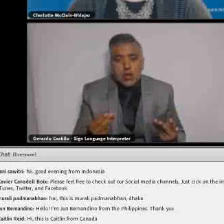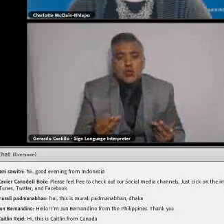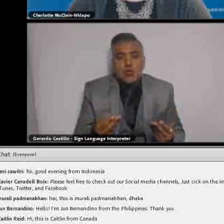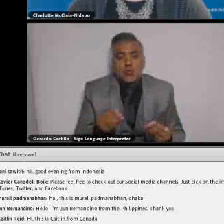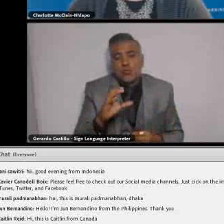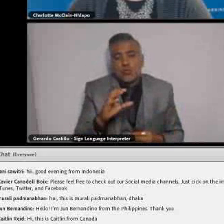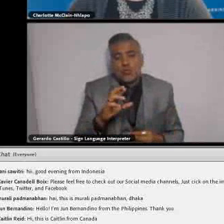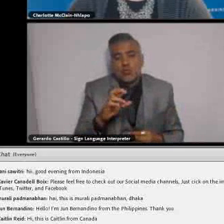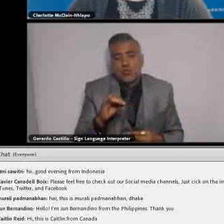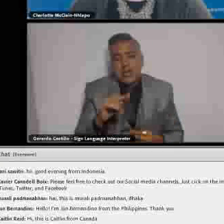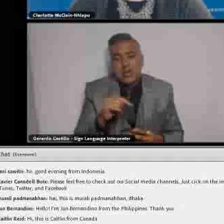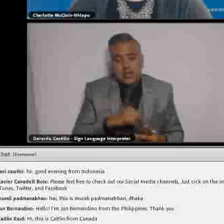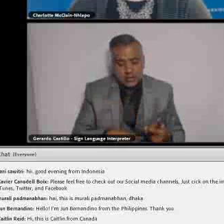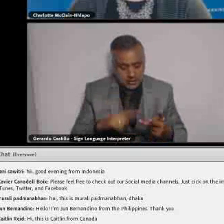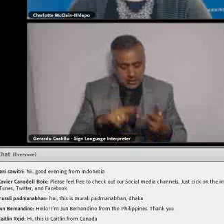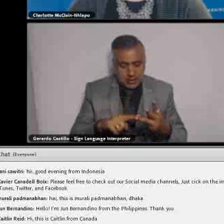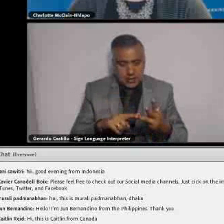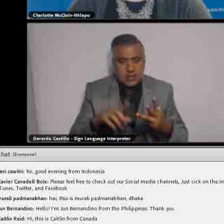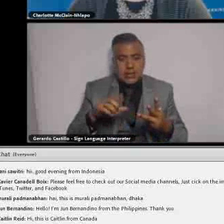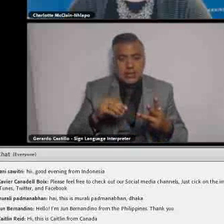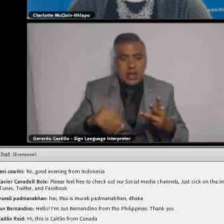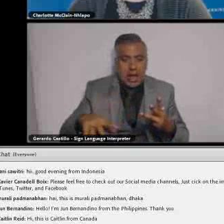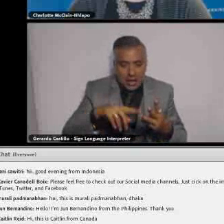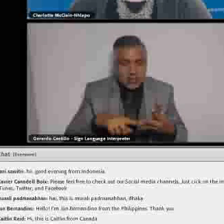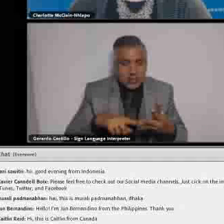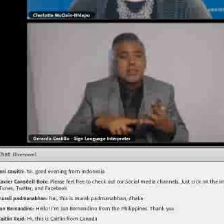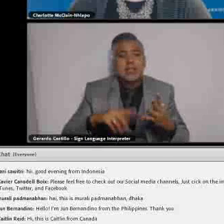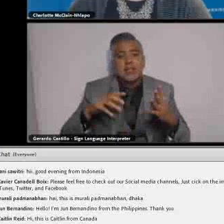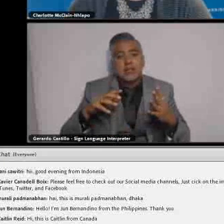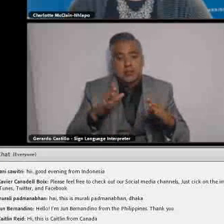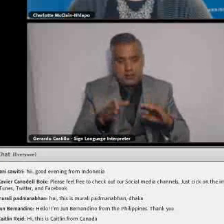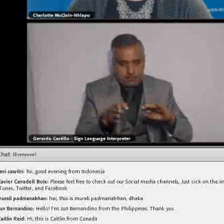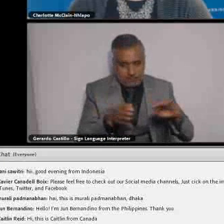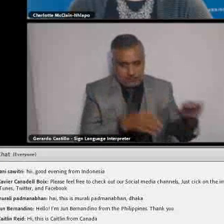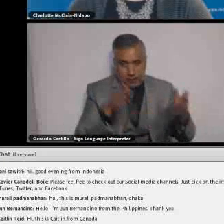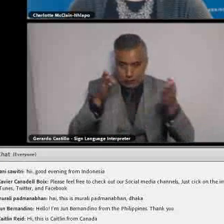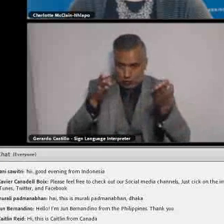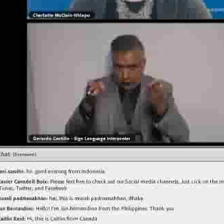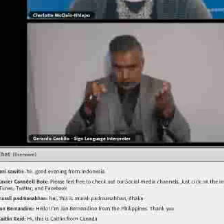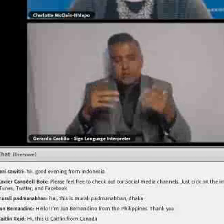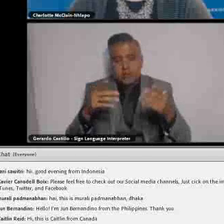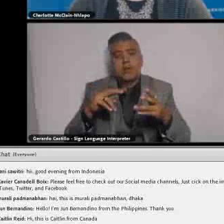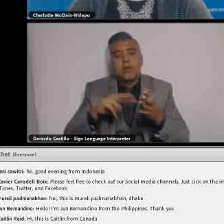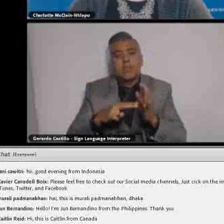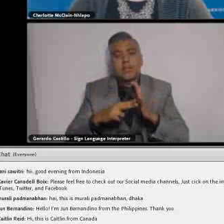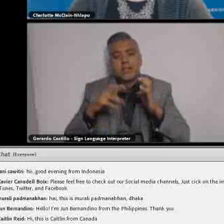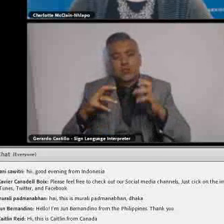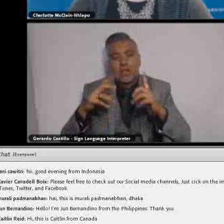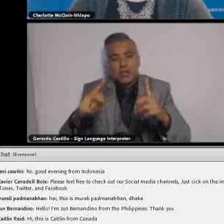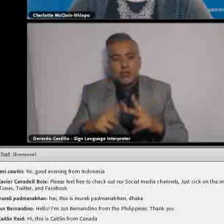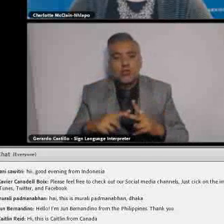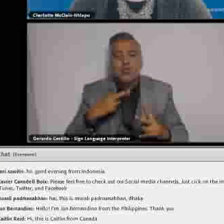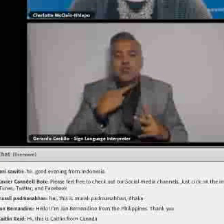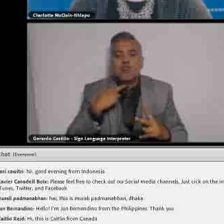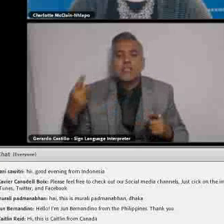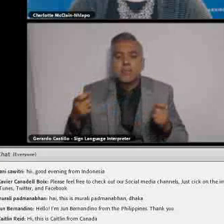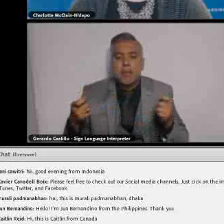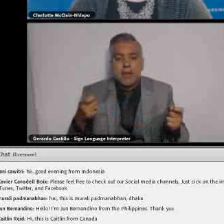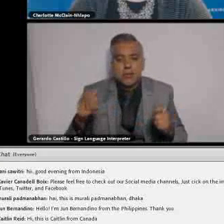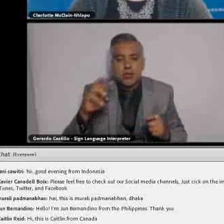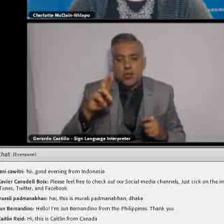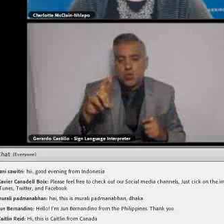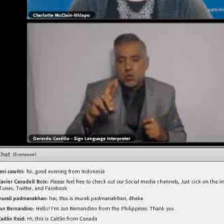and services, as in the example of Bolivia with the education services. Disaster risk management that we're talking about today is an